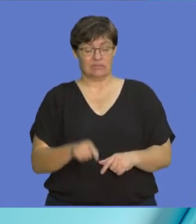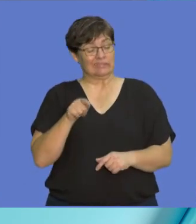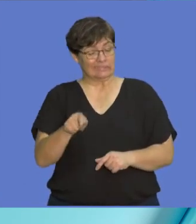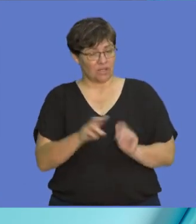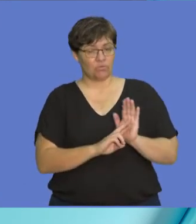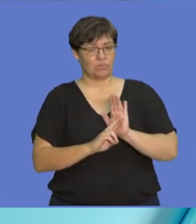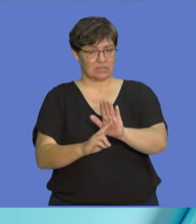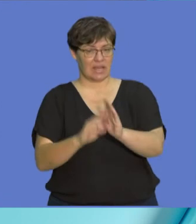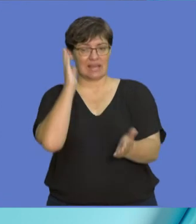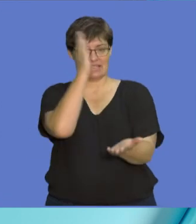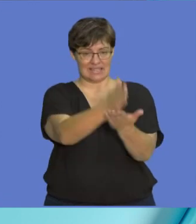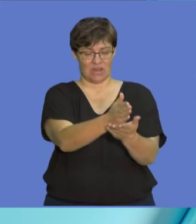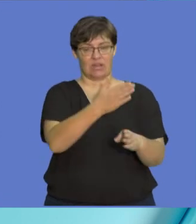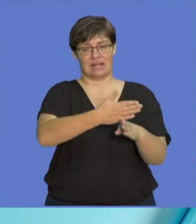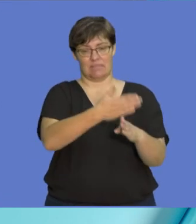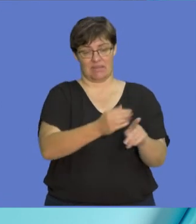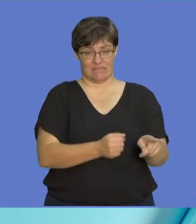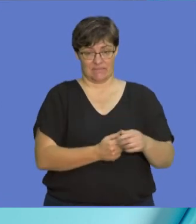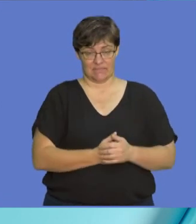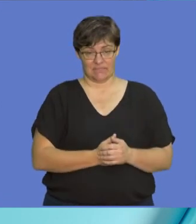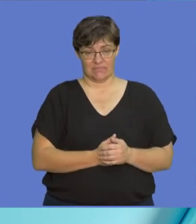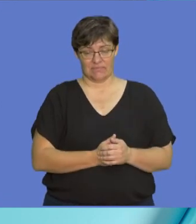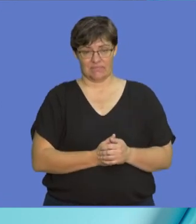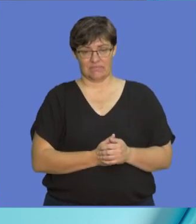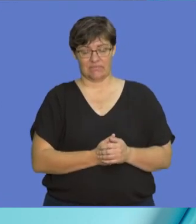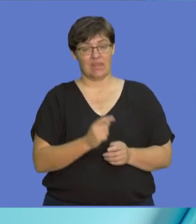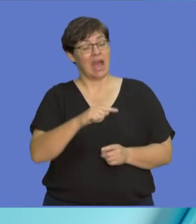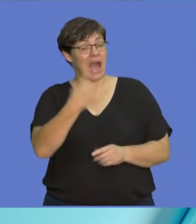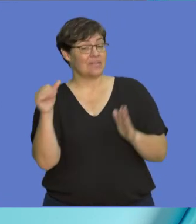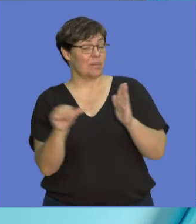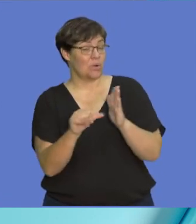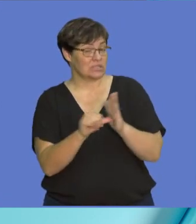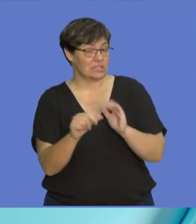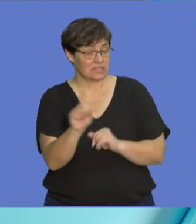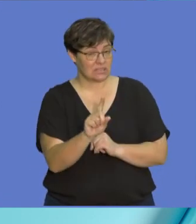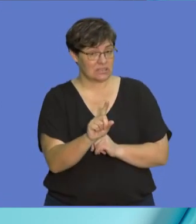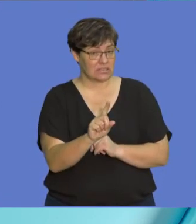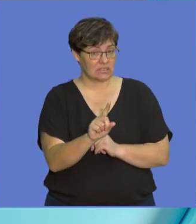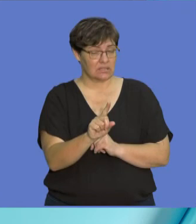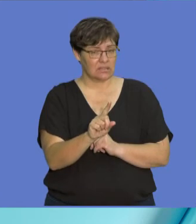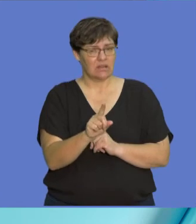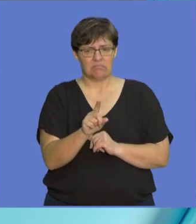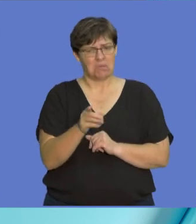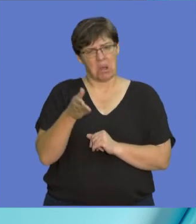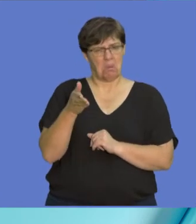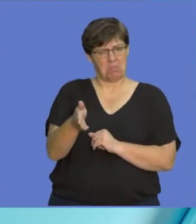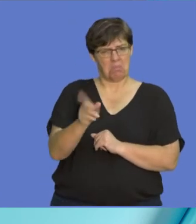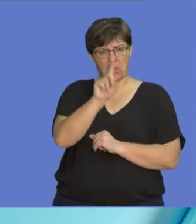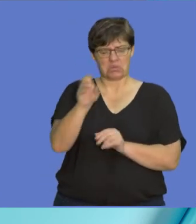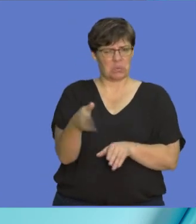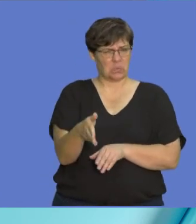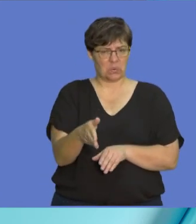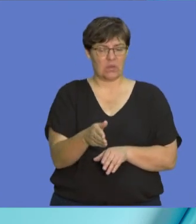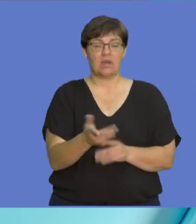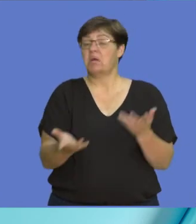that represents direct labor. Okay, another important component that's not examinable in this particular